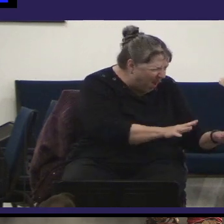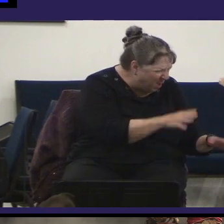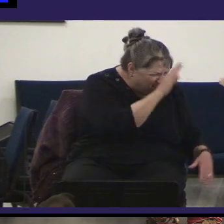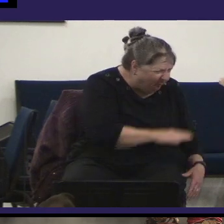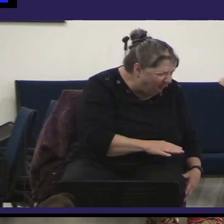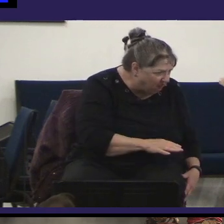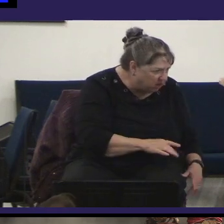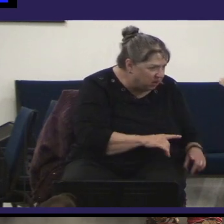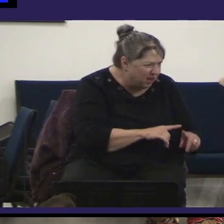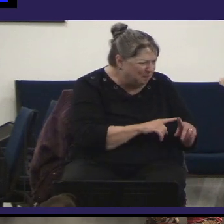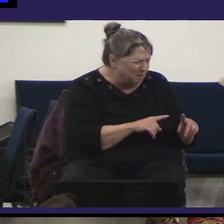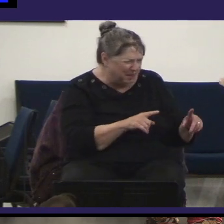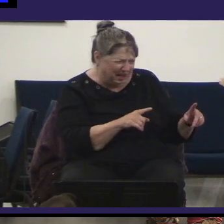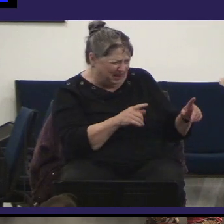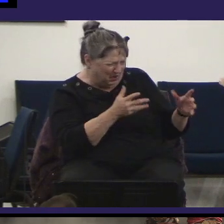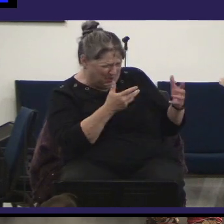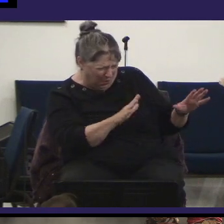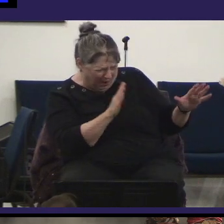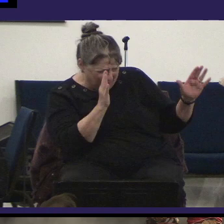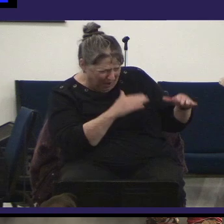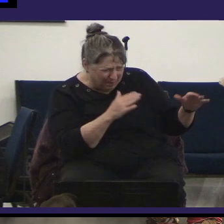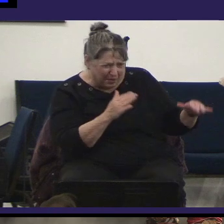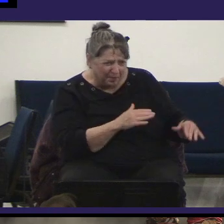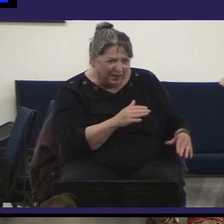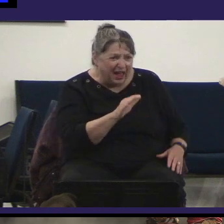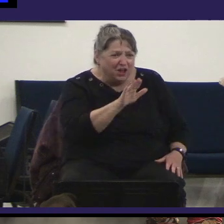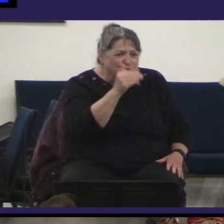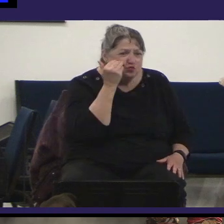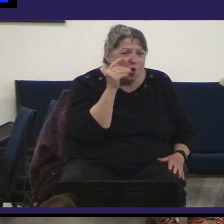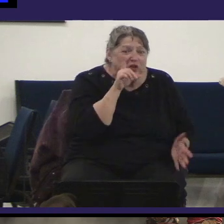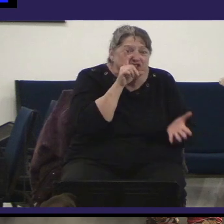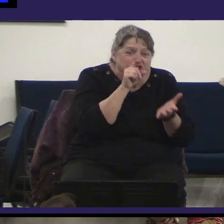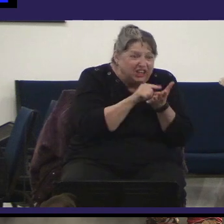running crazy like a chicken without a head, trying to find peace.